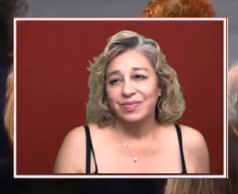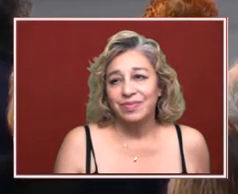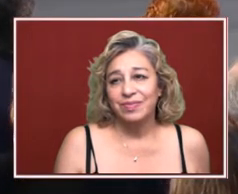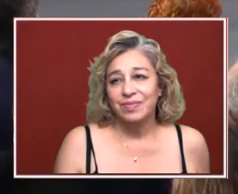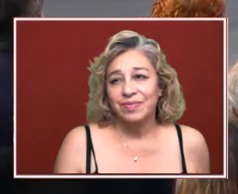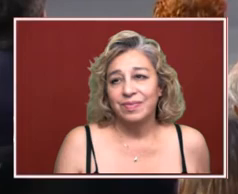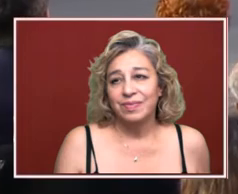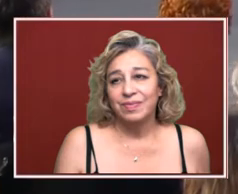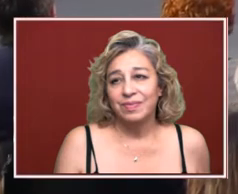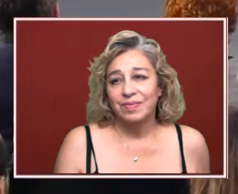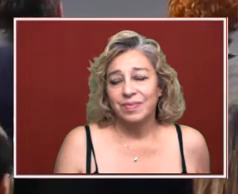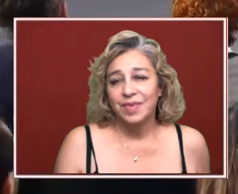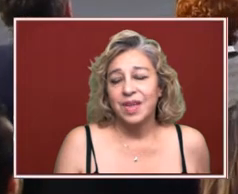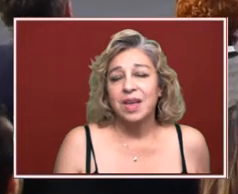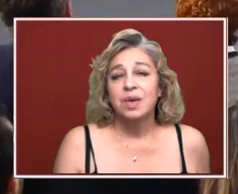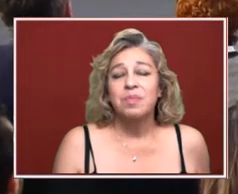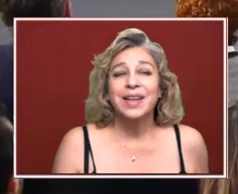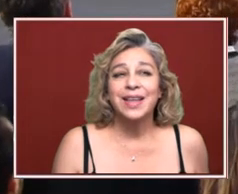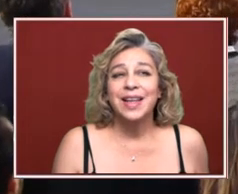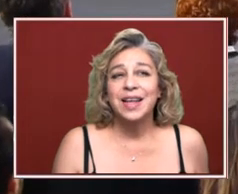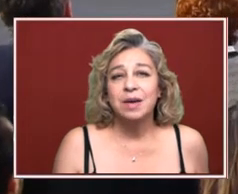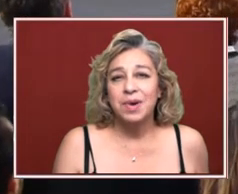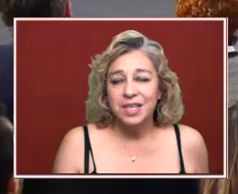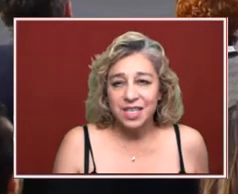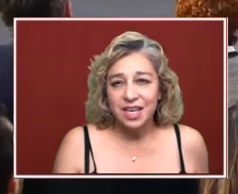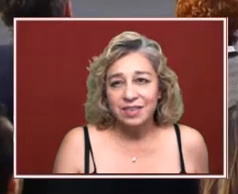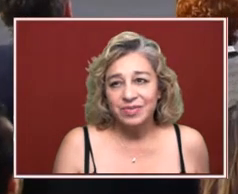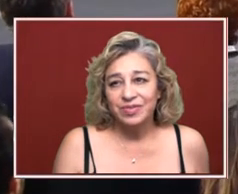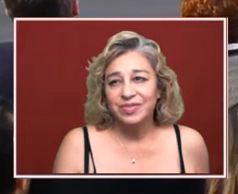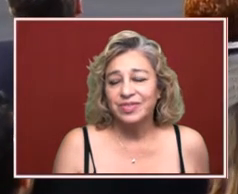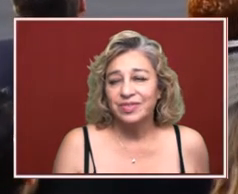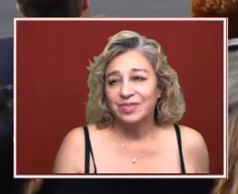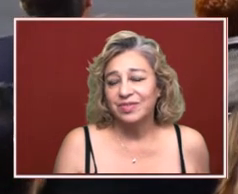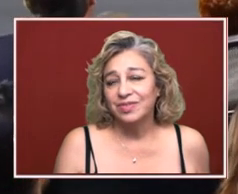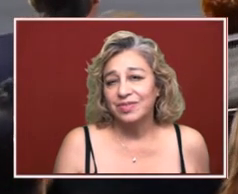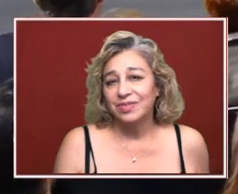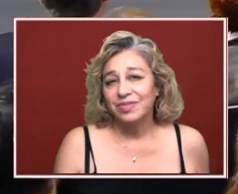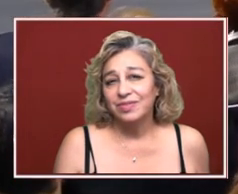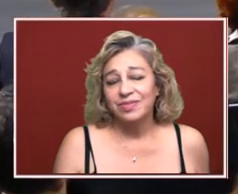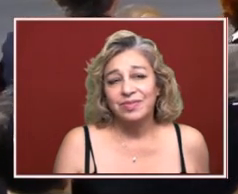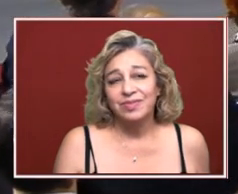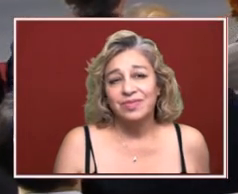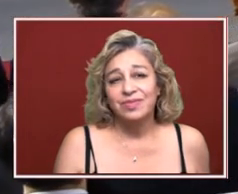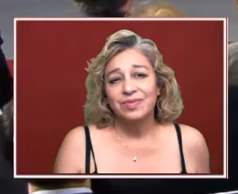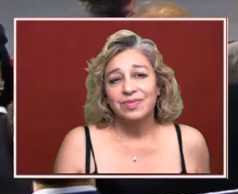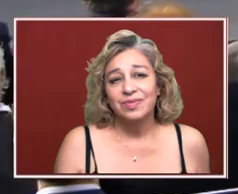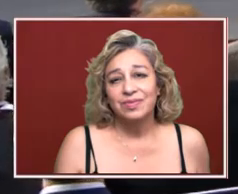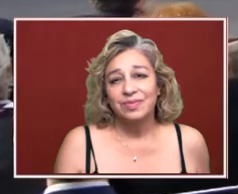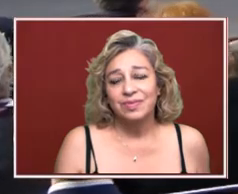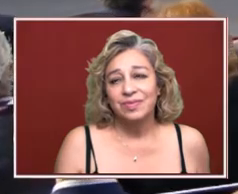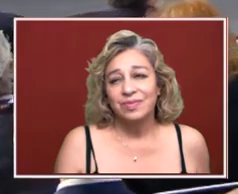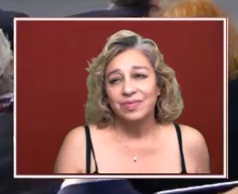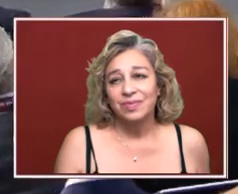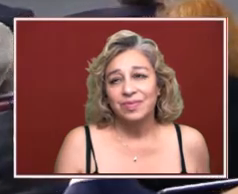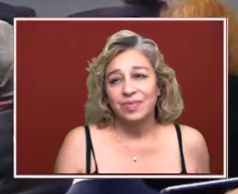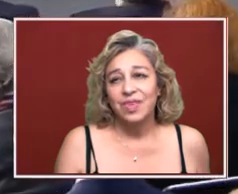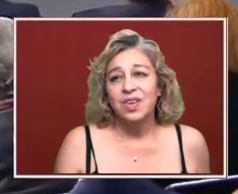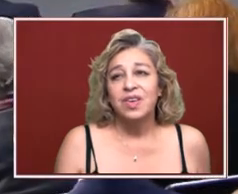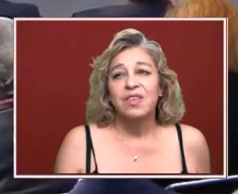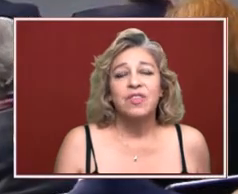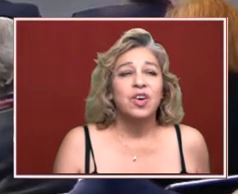Marta Elena Bárcena. Marta Elena Bárcena. Por su labor, por su